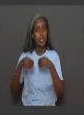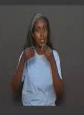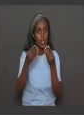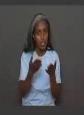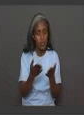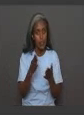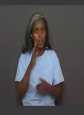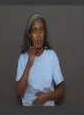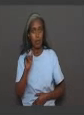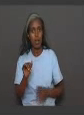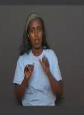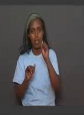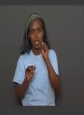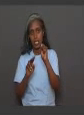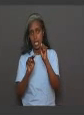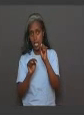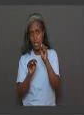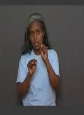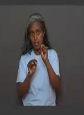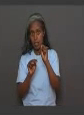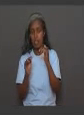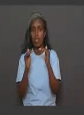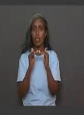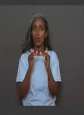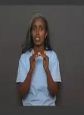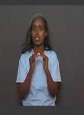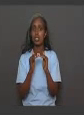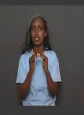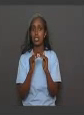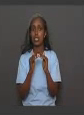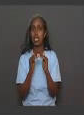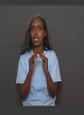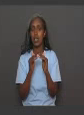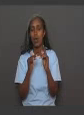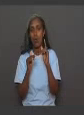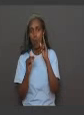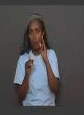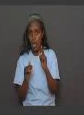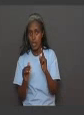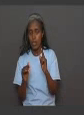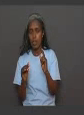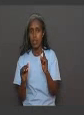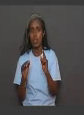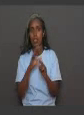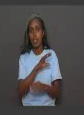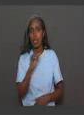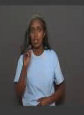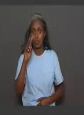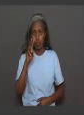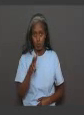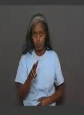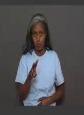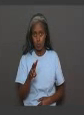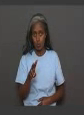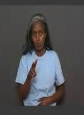is given by Sn equals 1